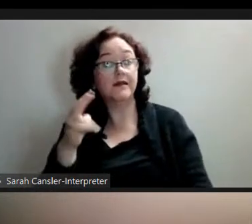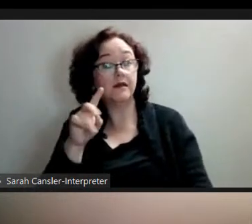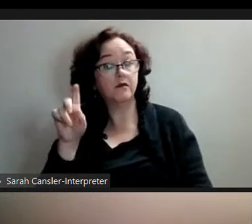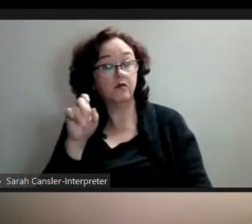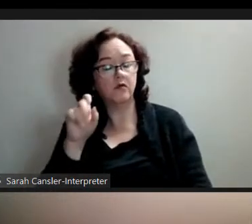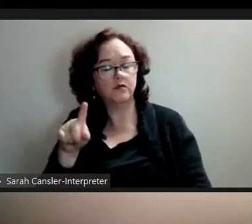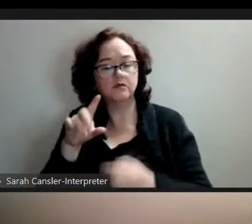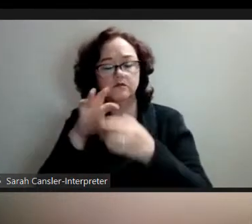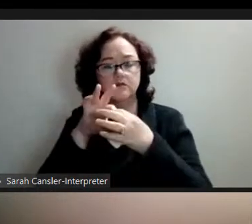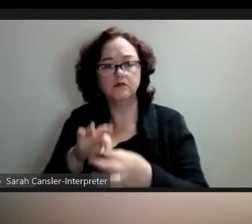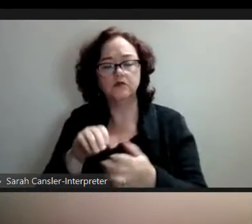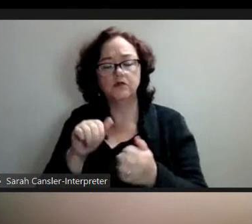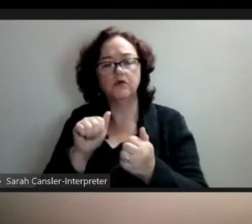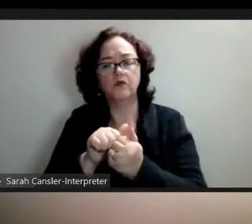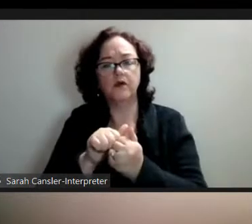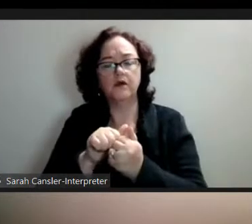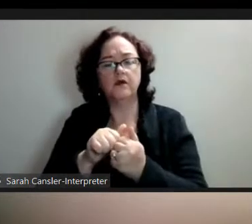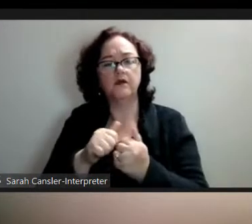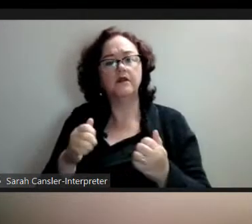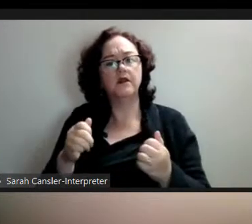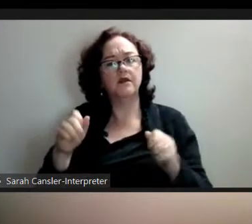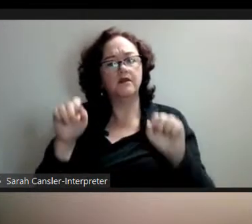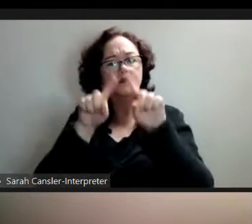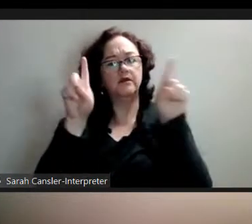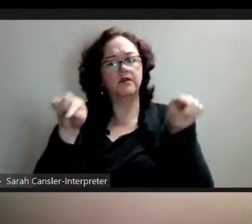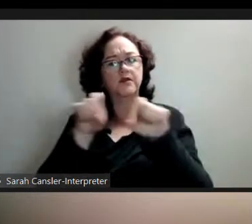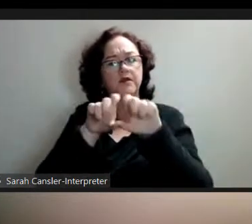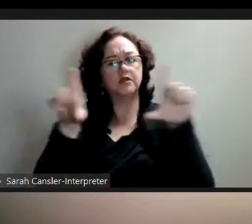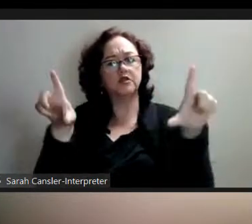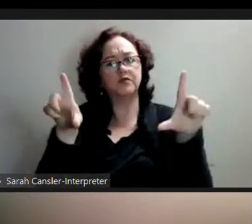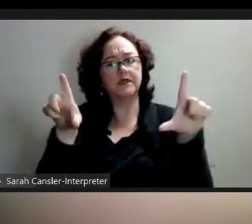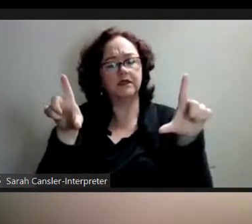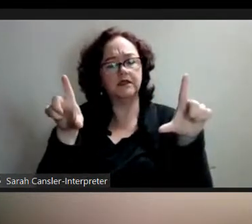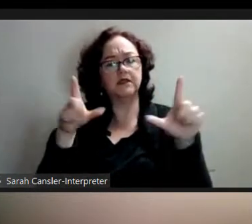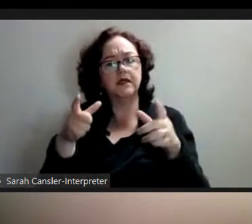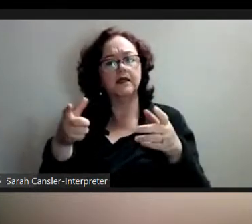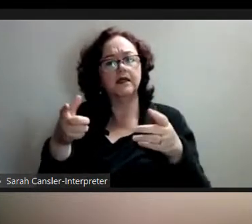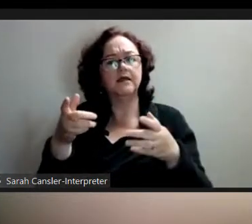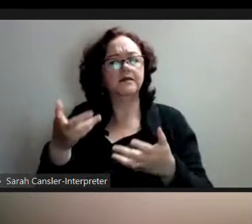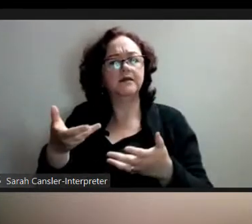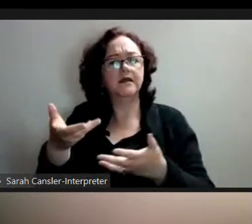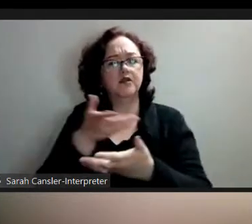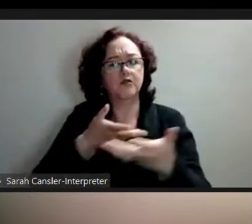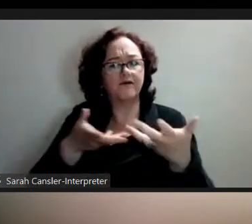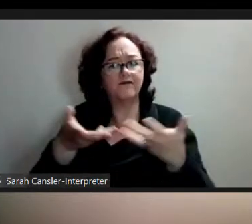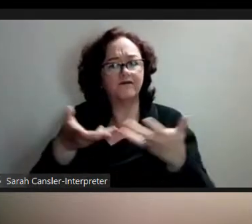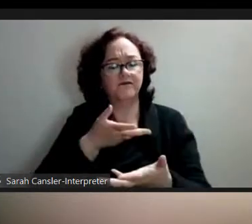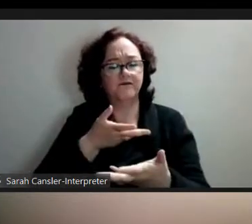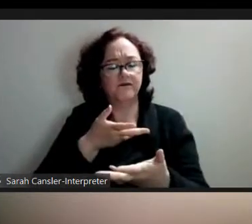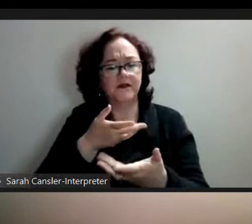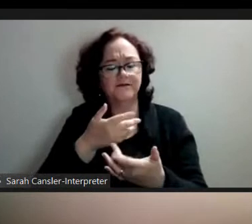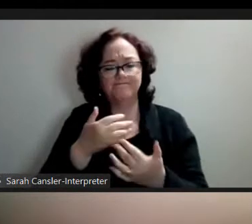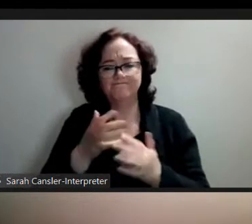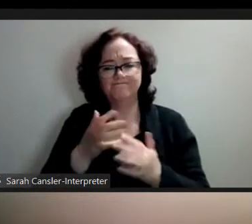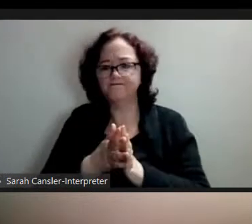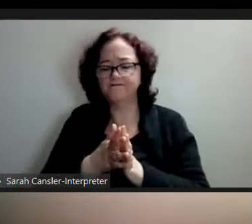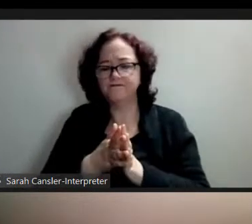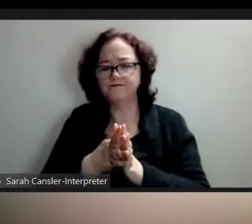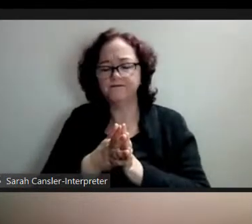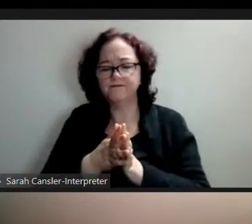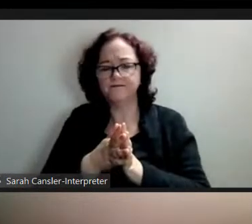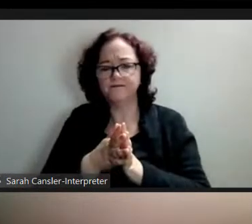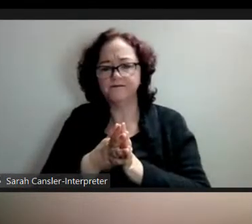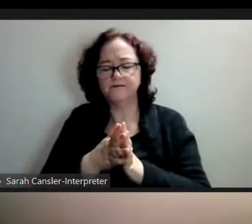interactive screens. And I was wondering if the I'm trying to look at the